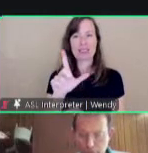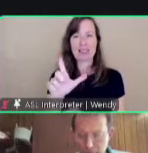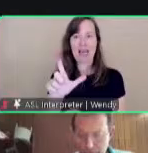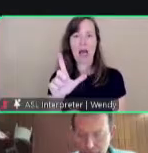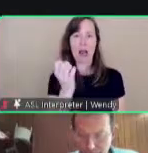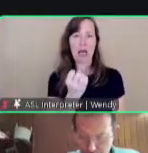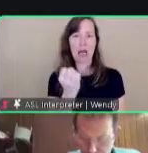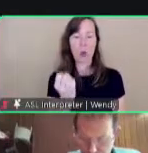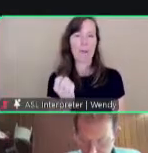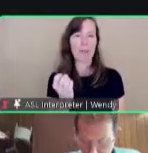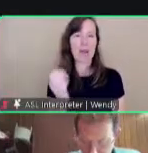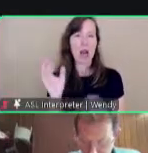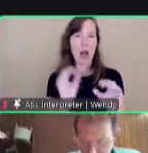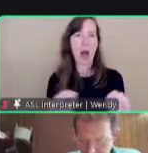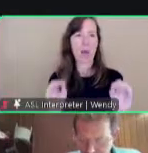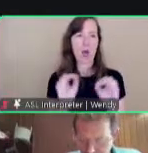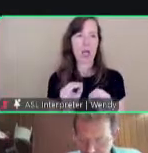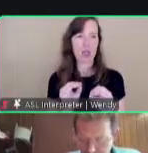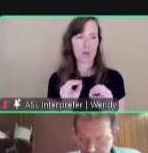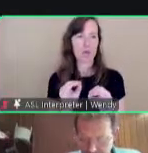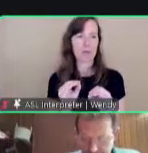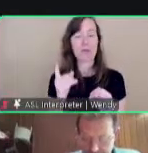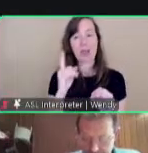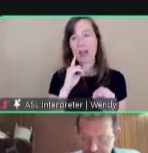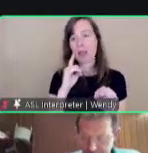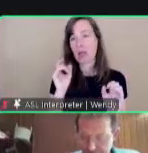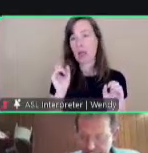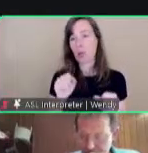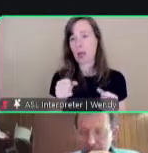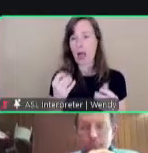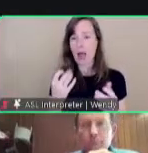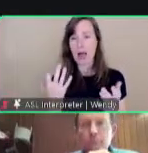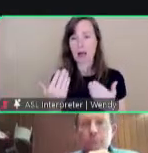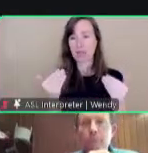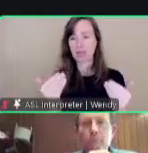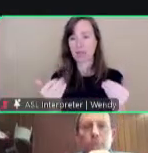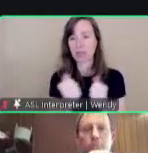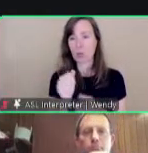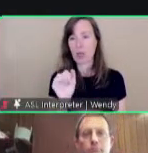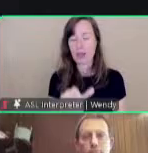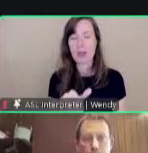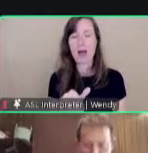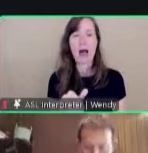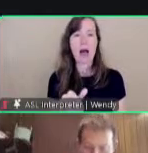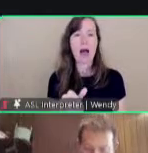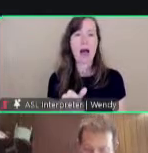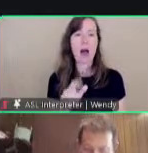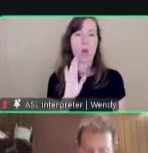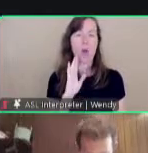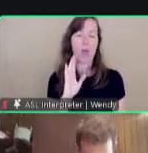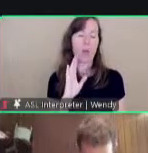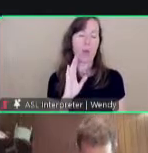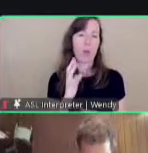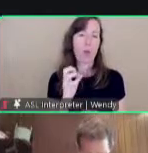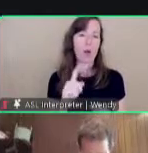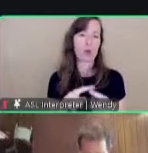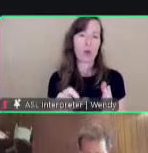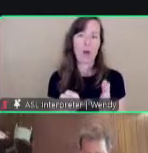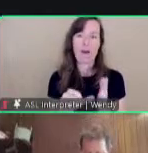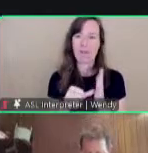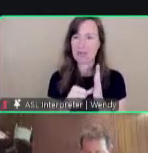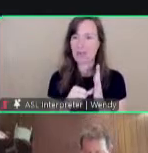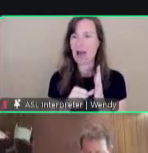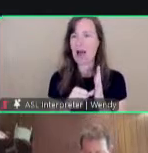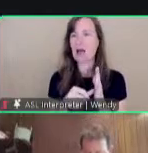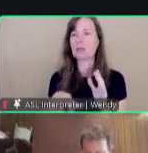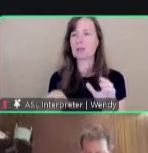operator. And so we think we can get by, but I just do want to emphasize that, we've taken some proactive